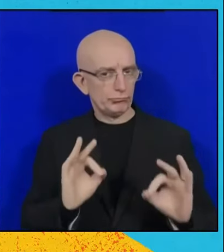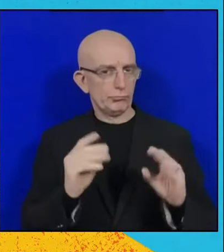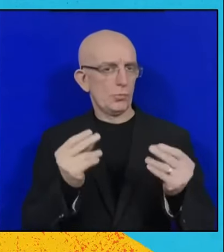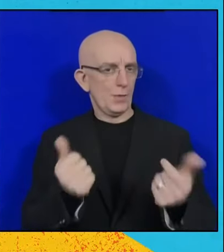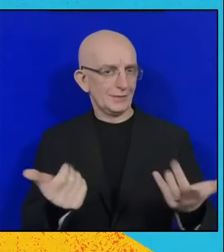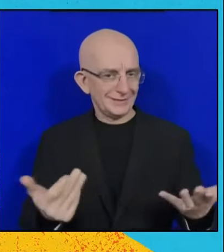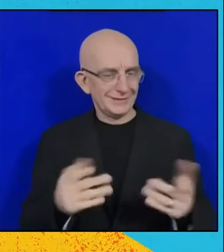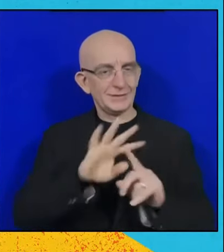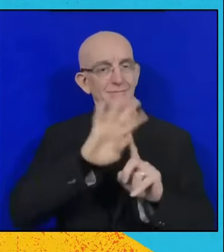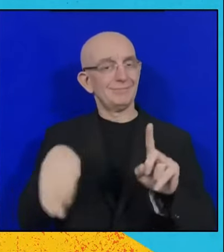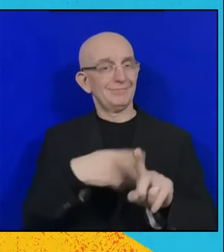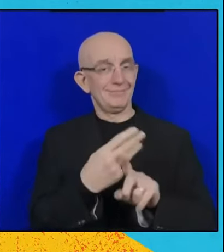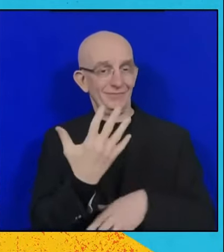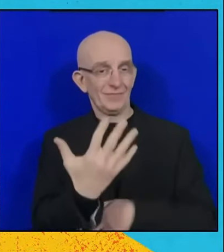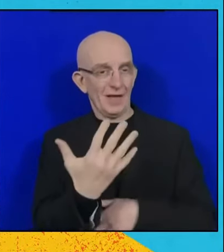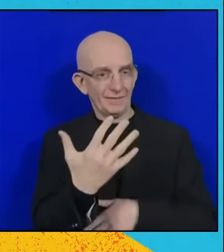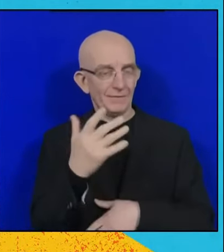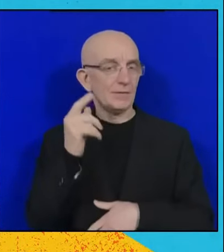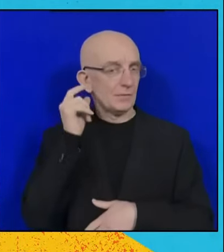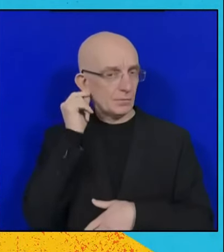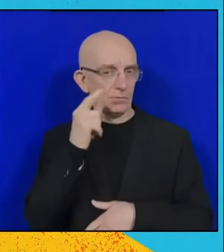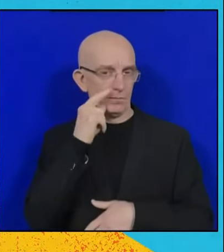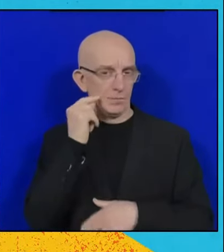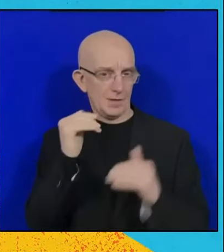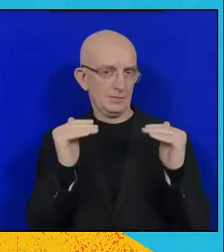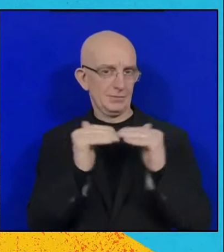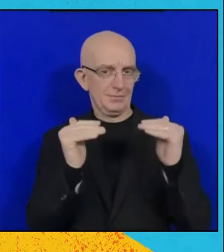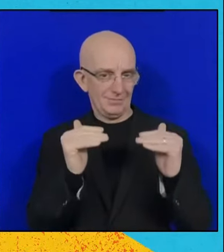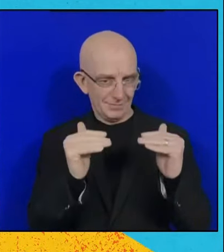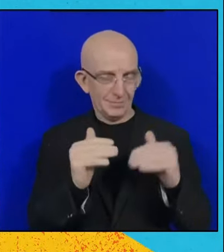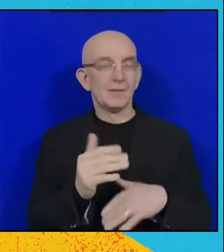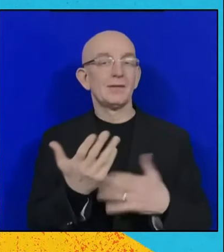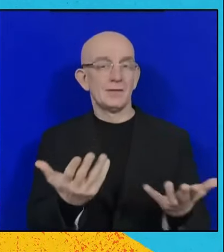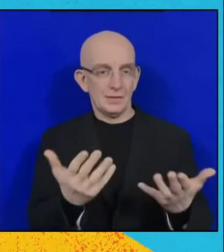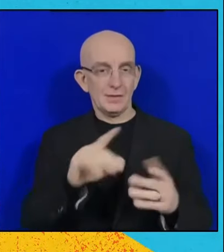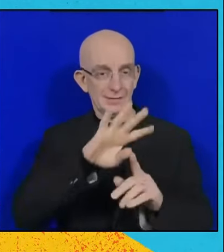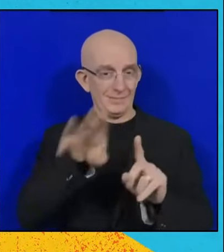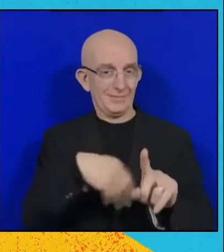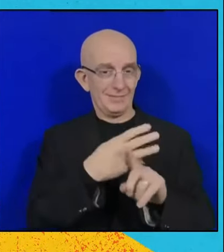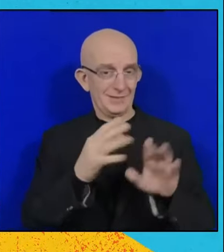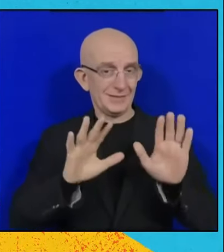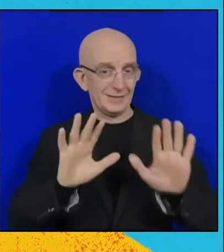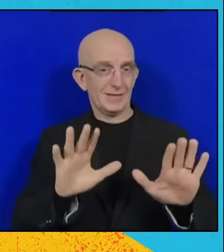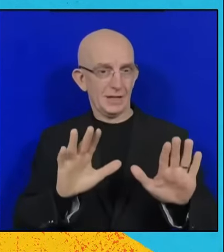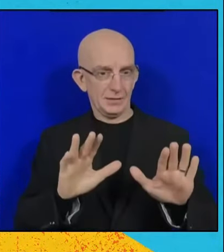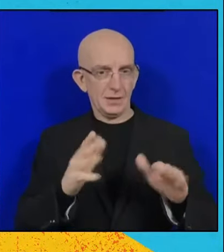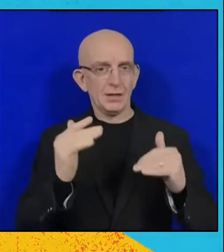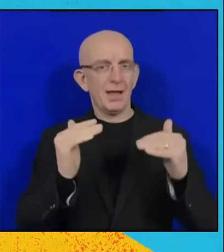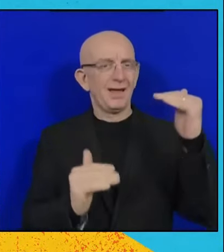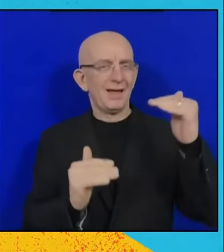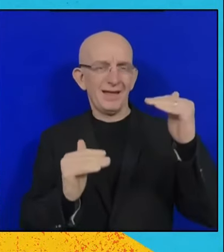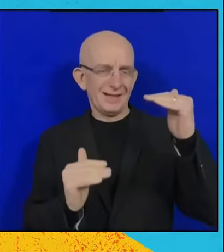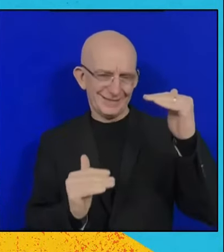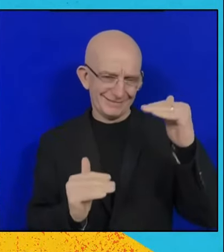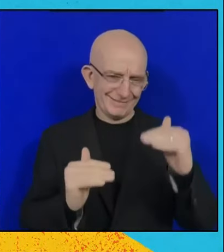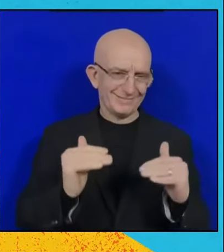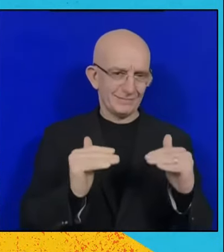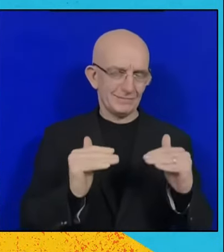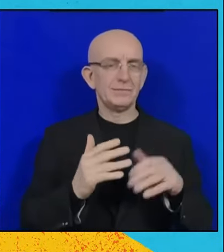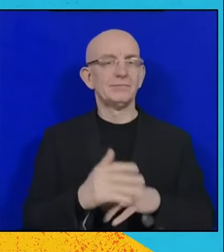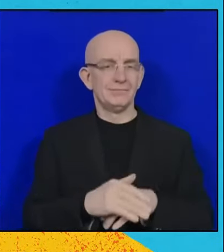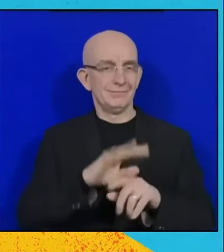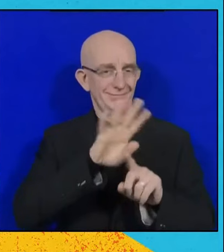11, for communities and accessibility, the SDG 17, for partnership, because